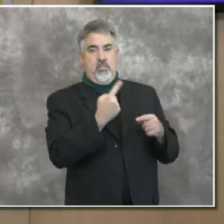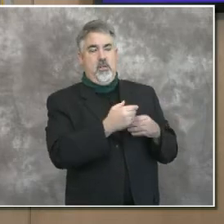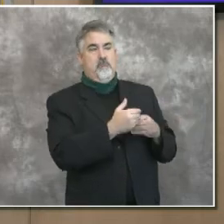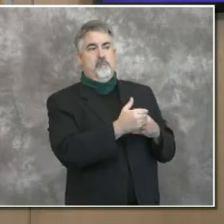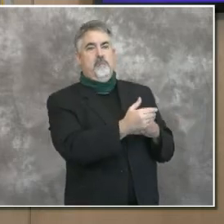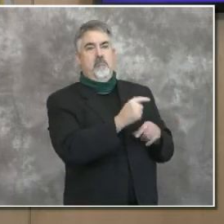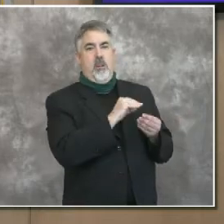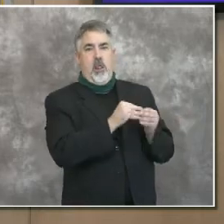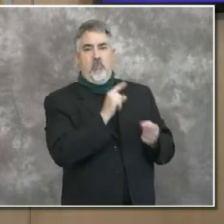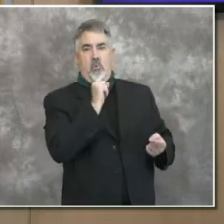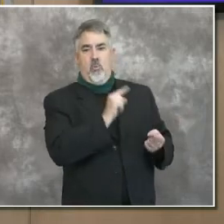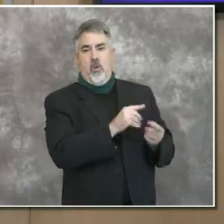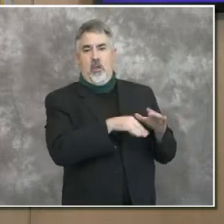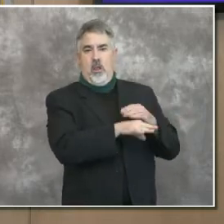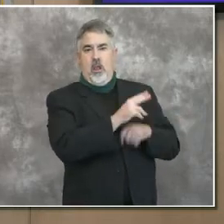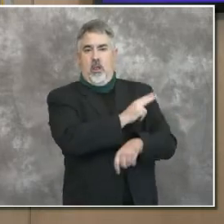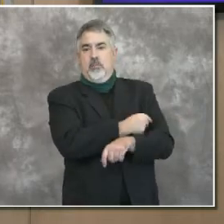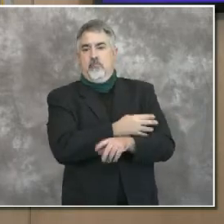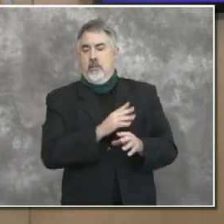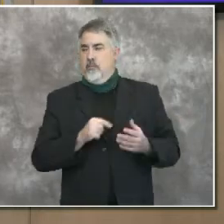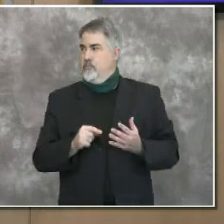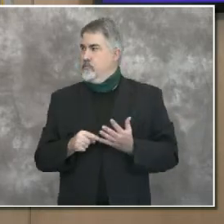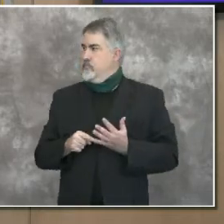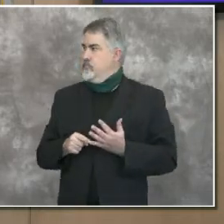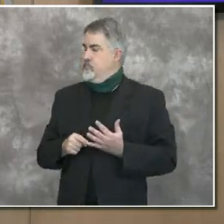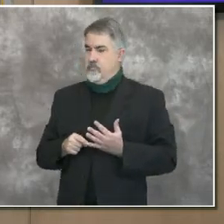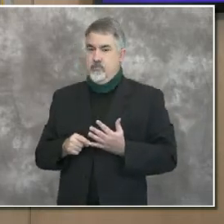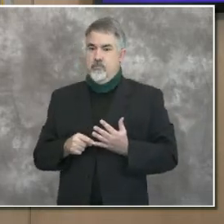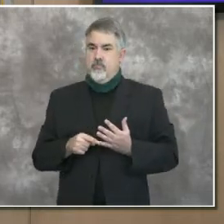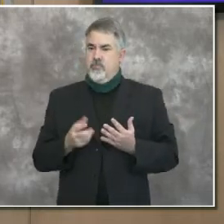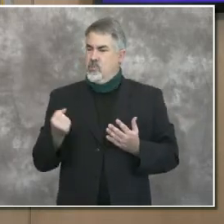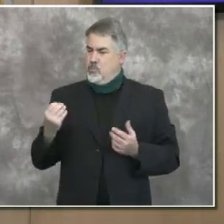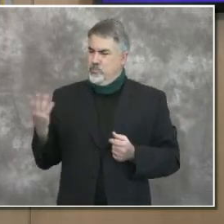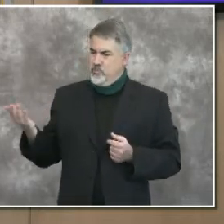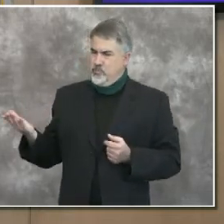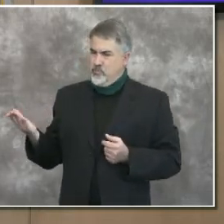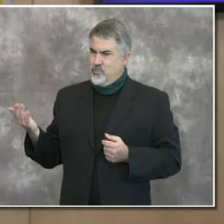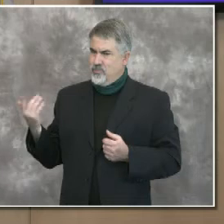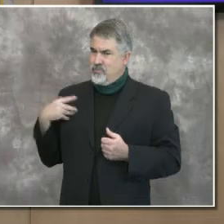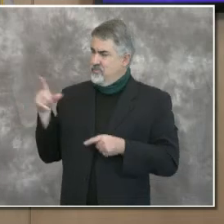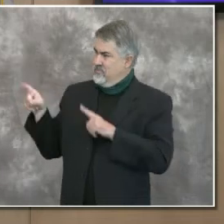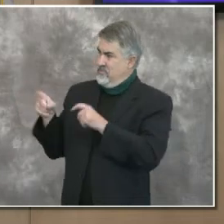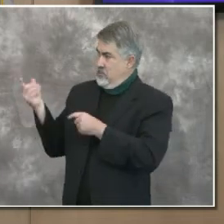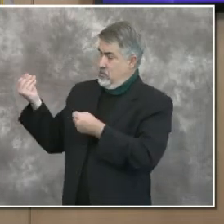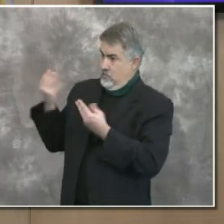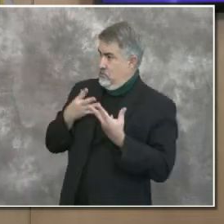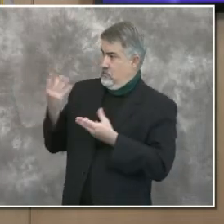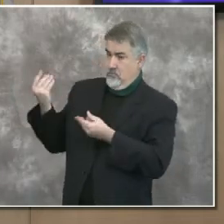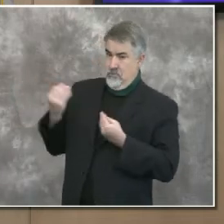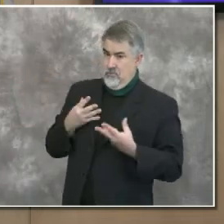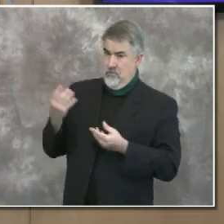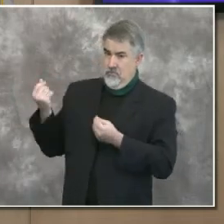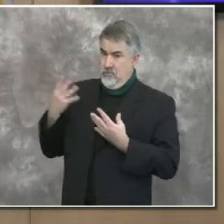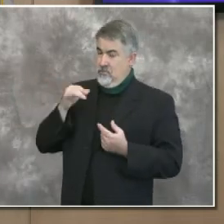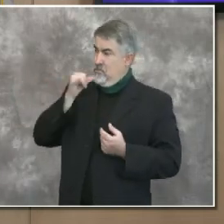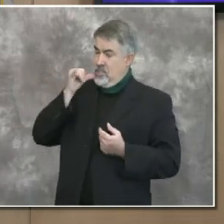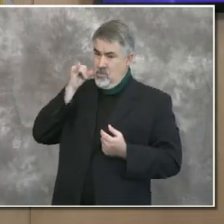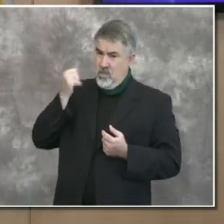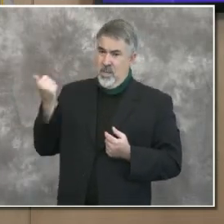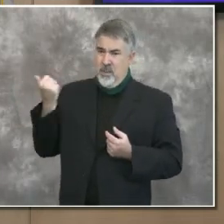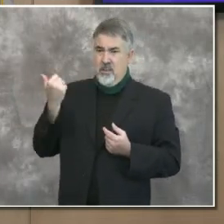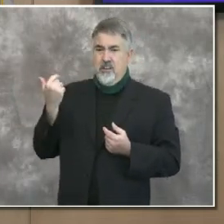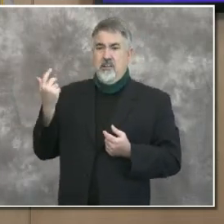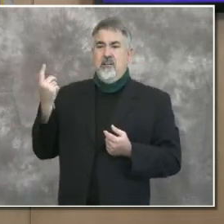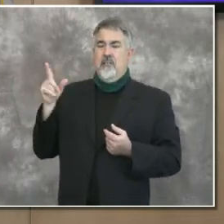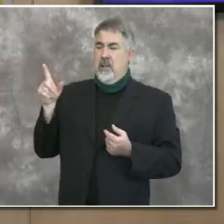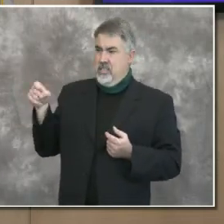data before. I've asked your communications staff to share that data with me yesterday and today, and I haven't